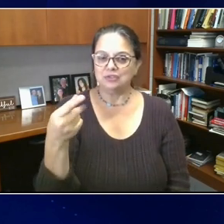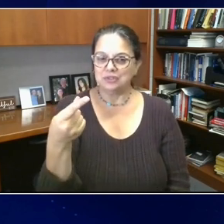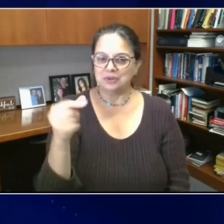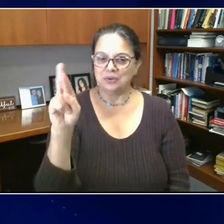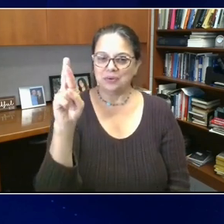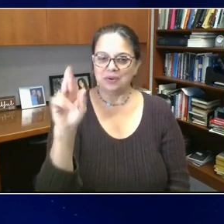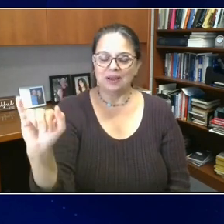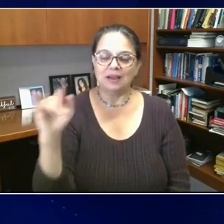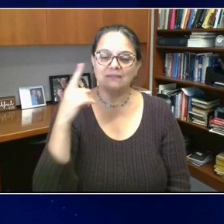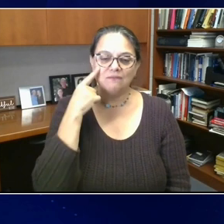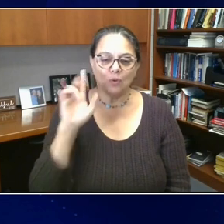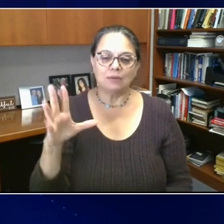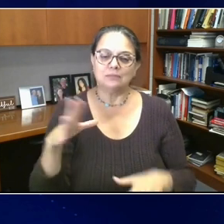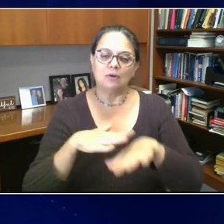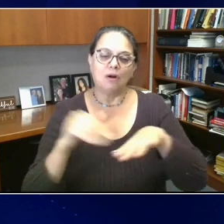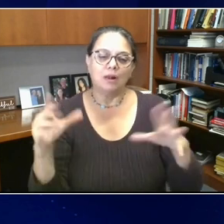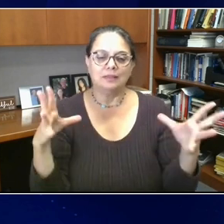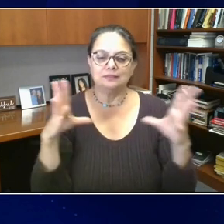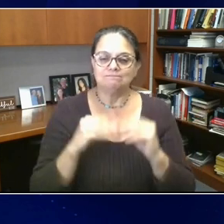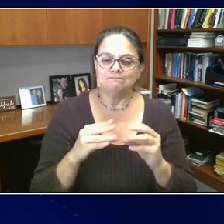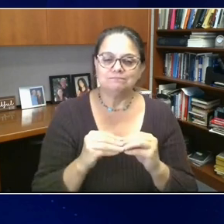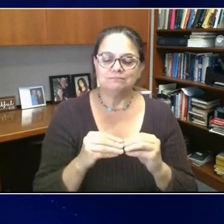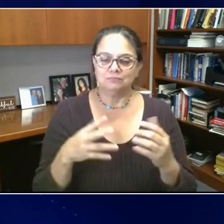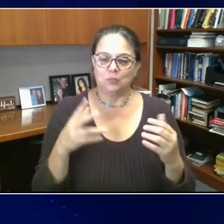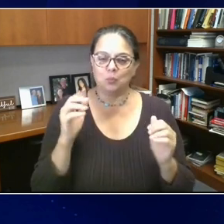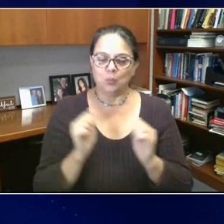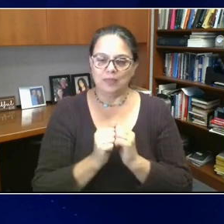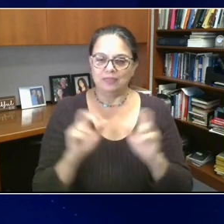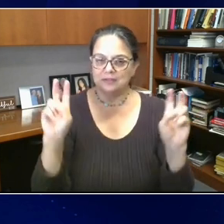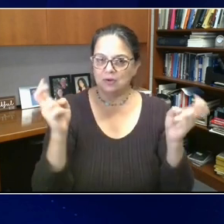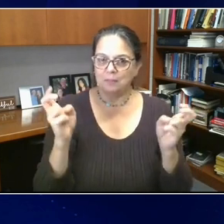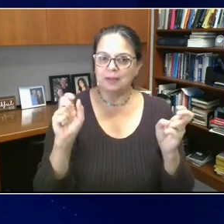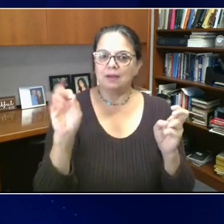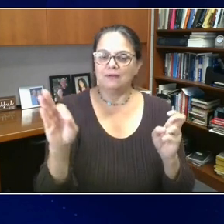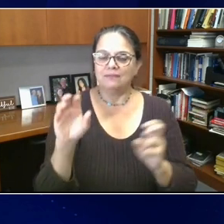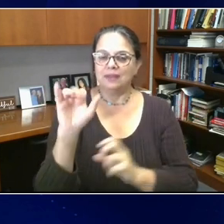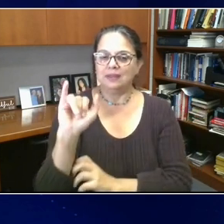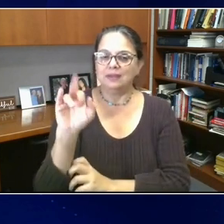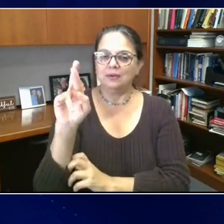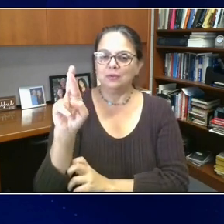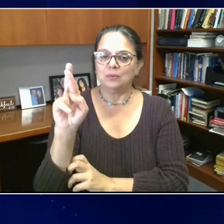I'd like to thank NHGRI for convening this symposium